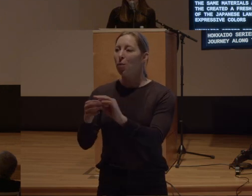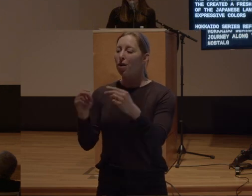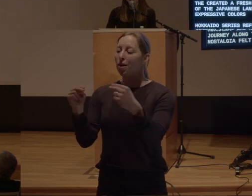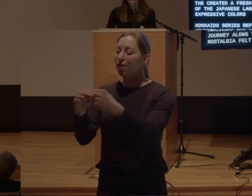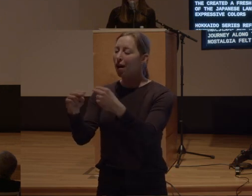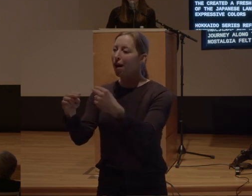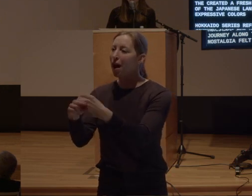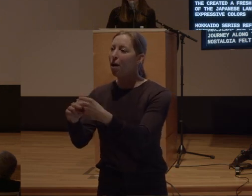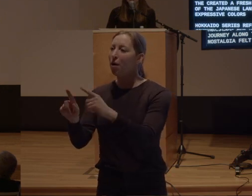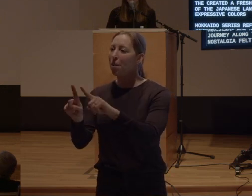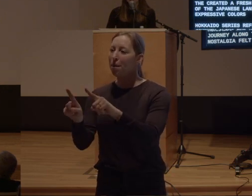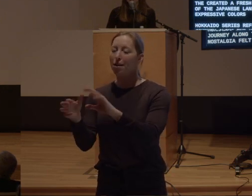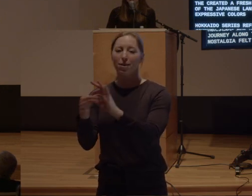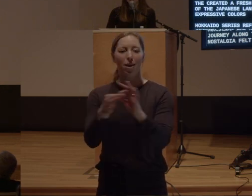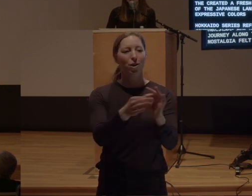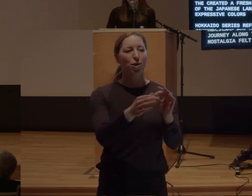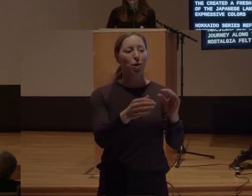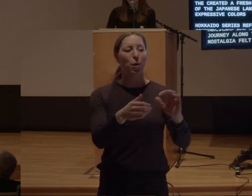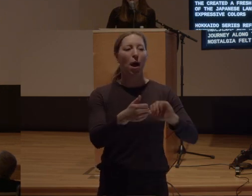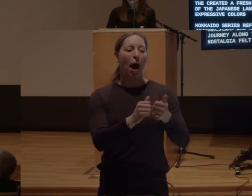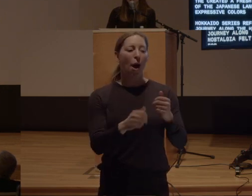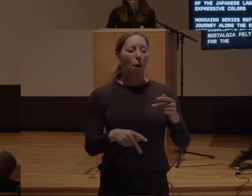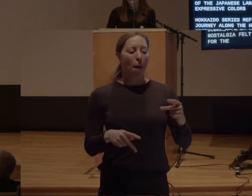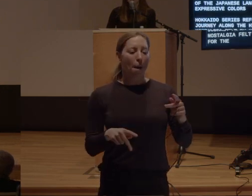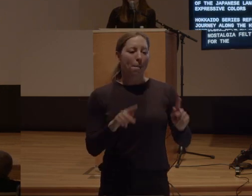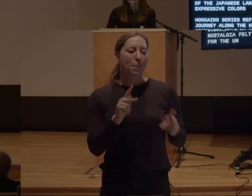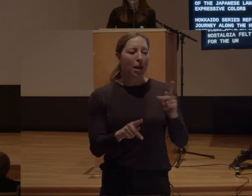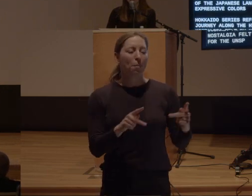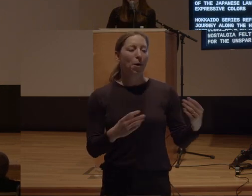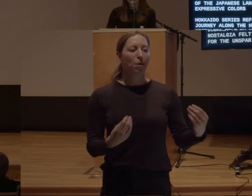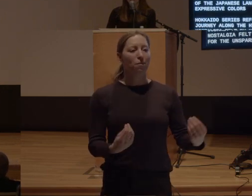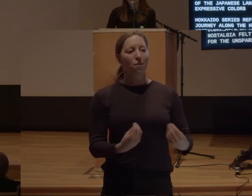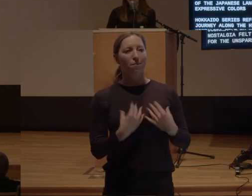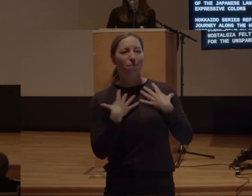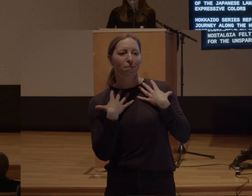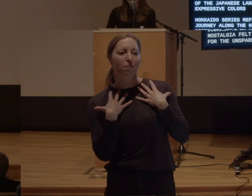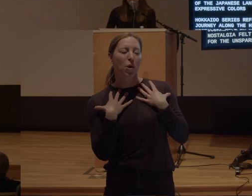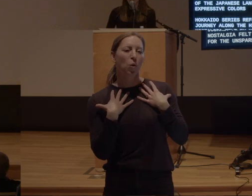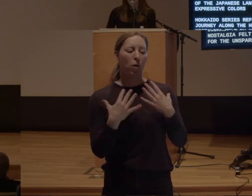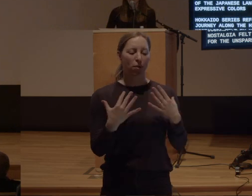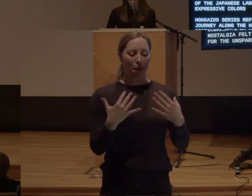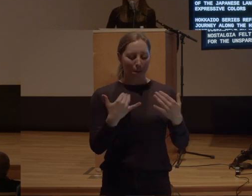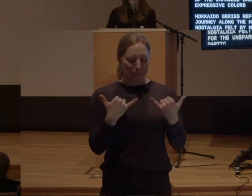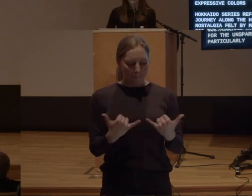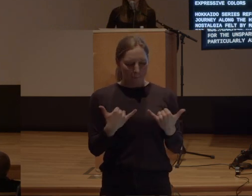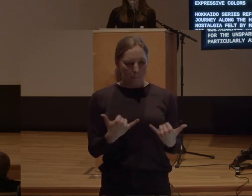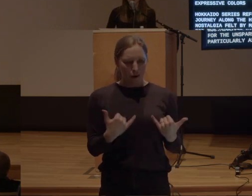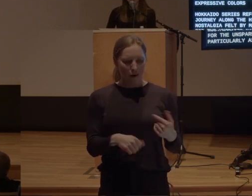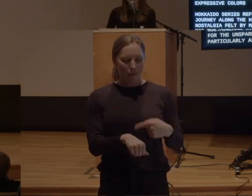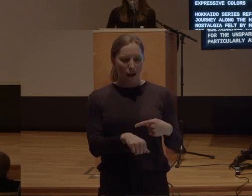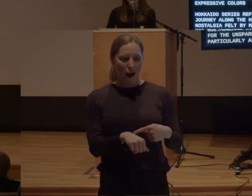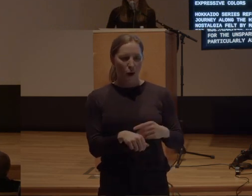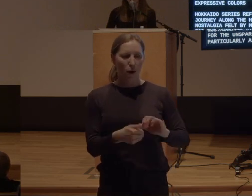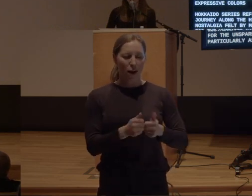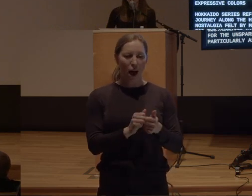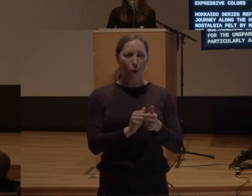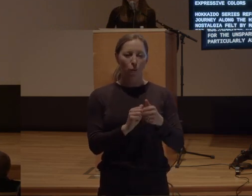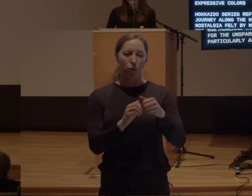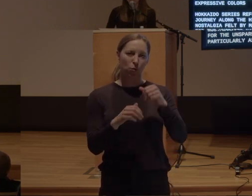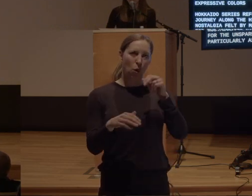by many people in the 20th century for the unspoiled nature of pre-modern times particularly as it was portrayed in